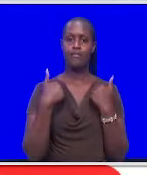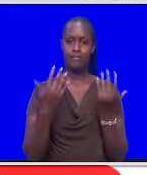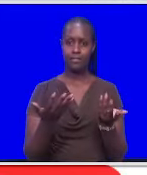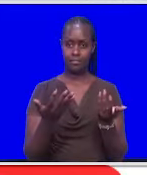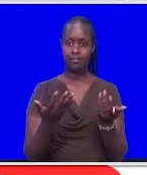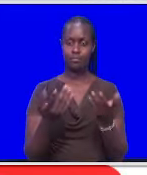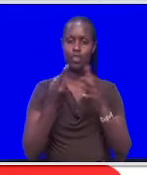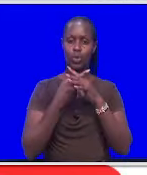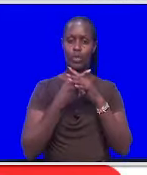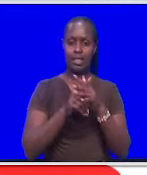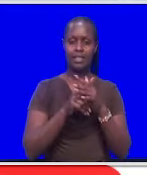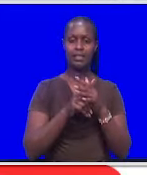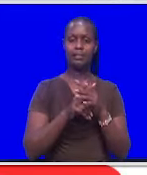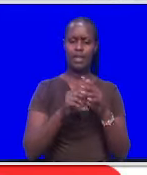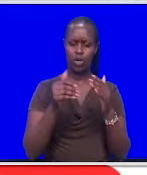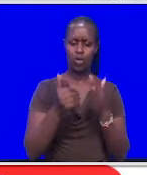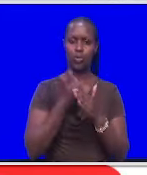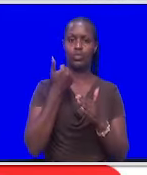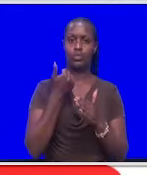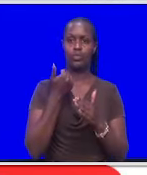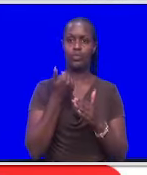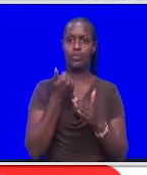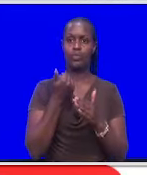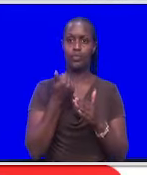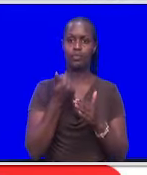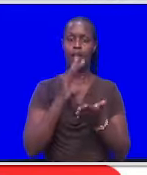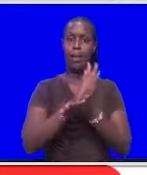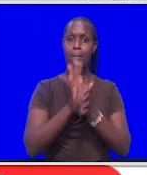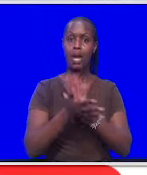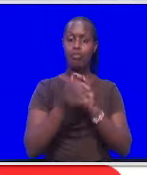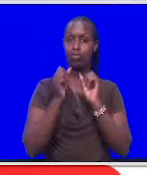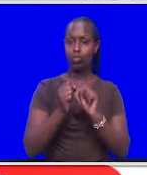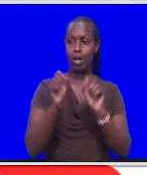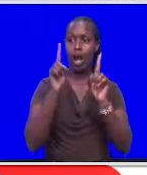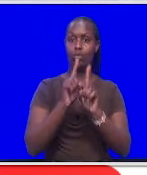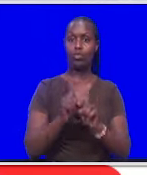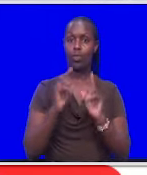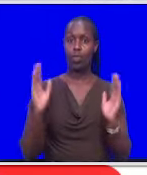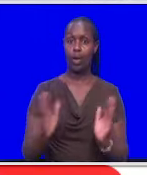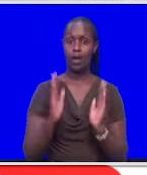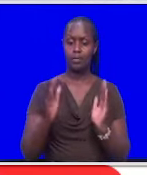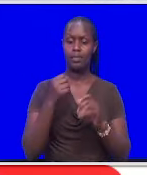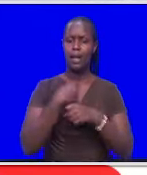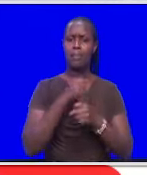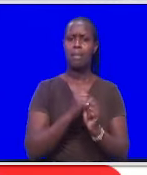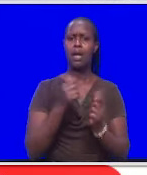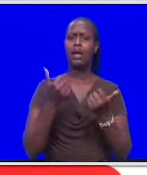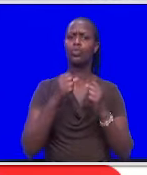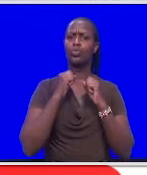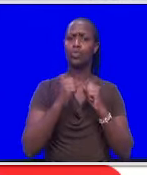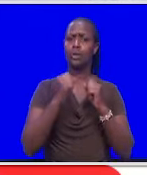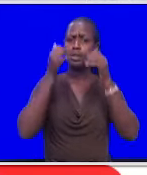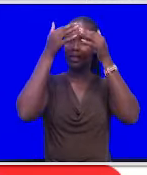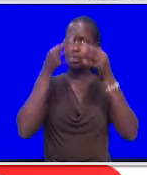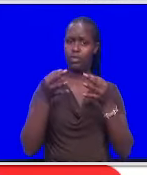a fresh leaf. Be strong and be of good courage. Make bold decisions and turn